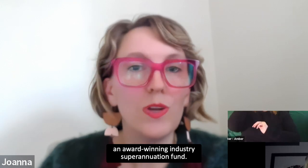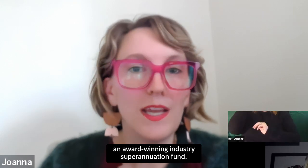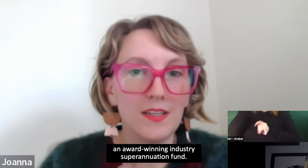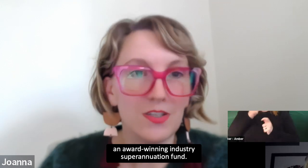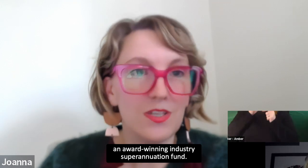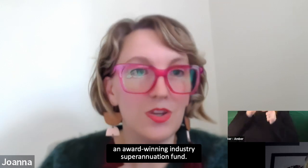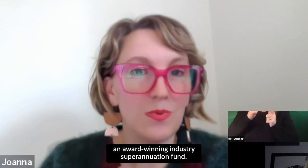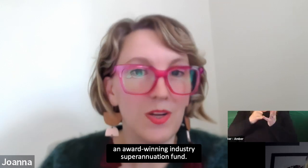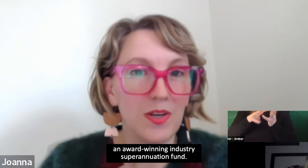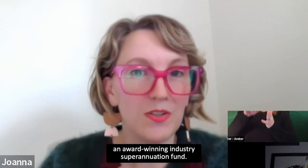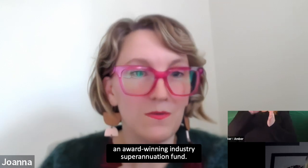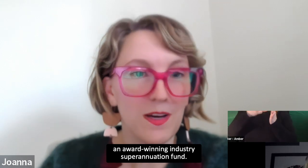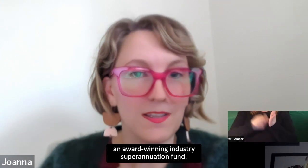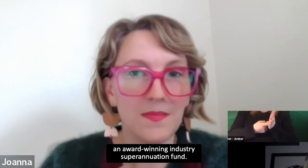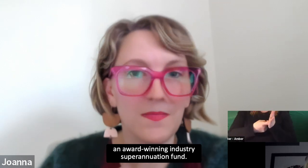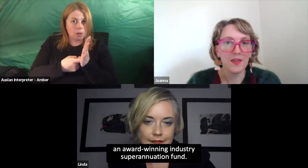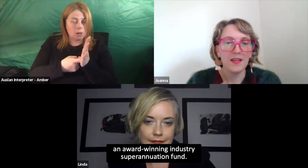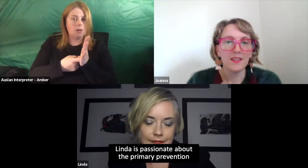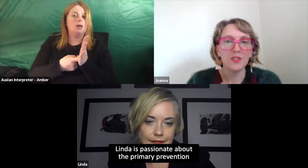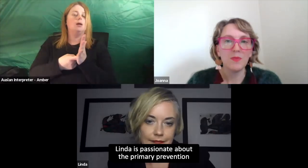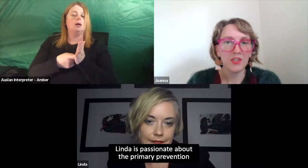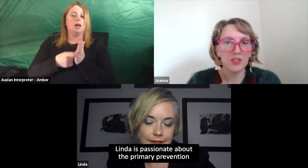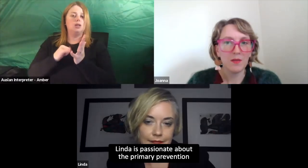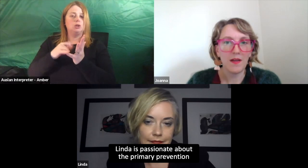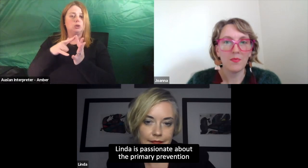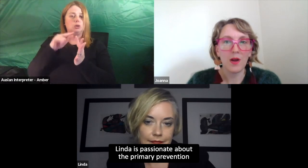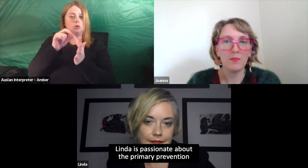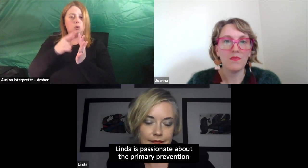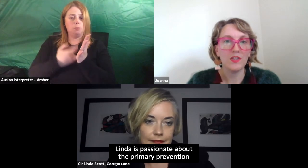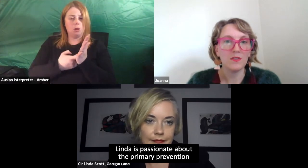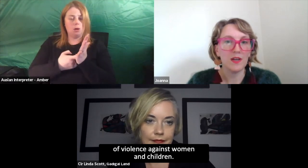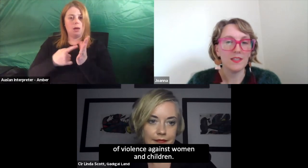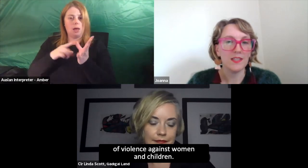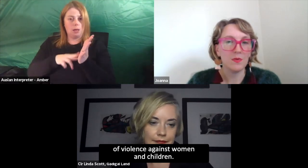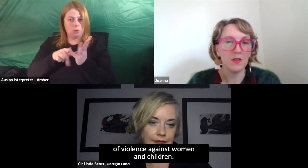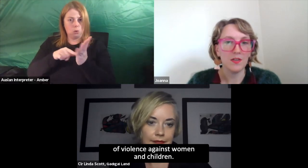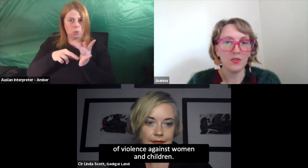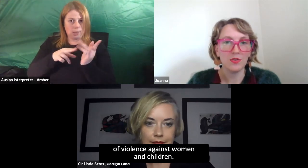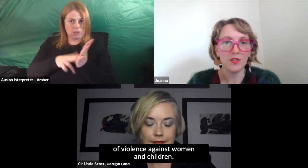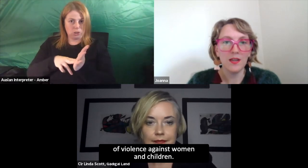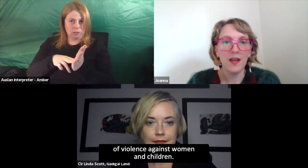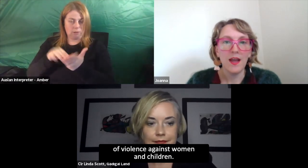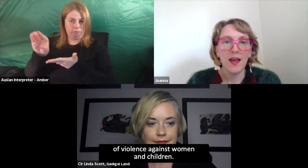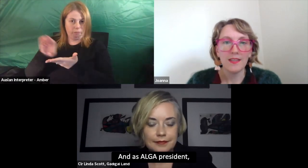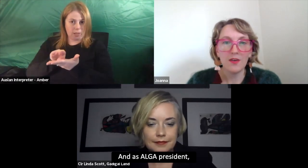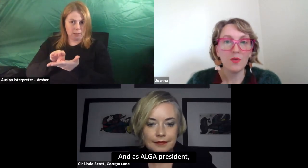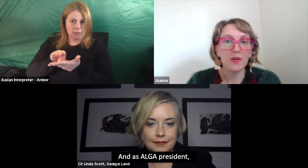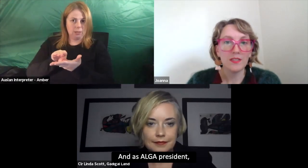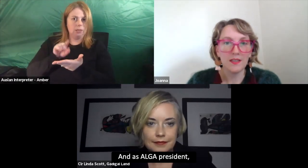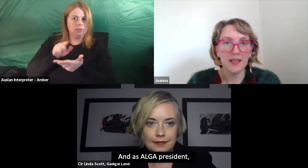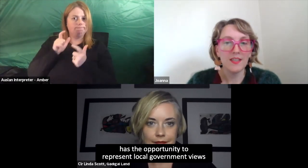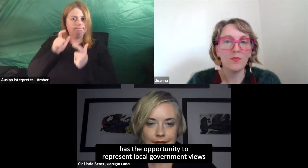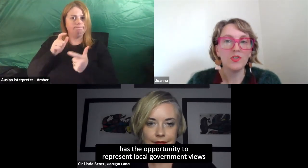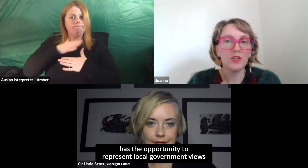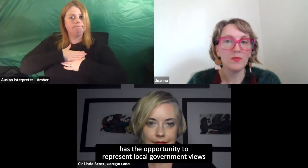an award-winning industry superannuation fund. Linda is passionate about the primary prevention advance against women and children and as ALGA